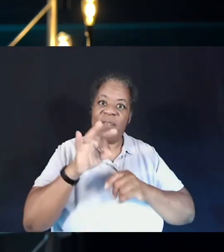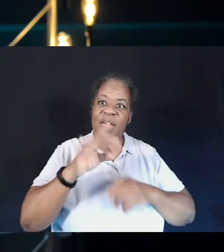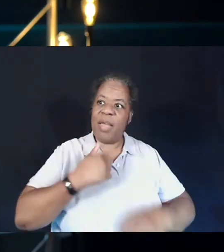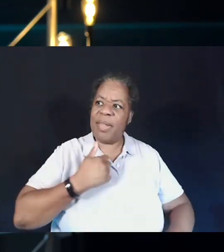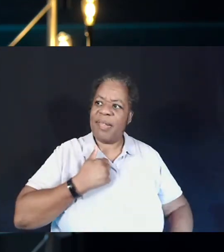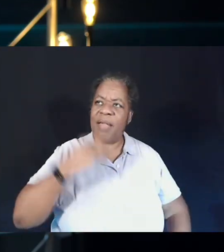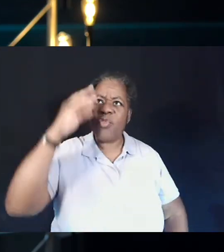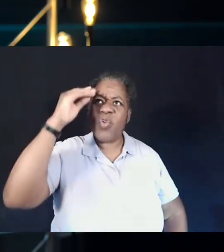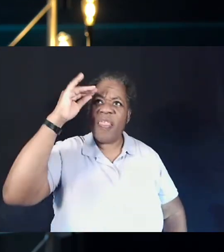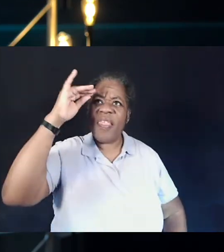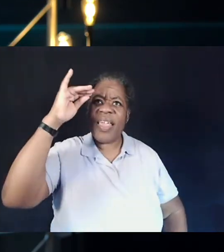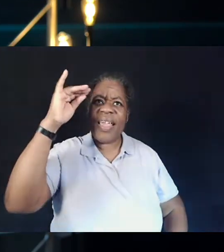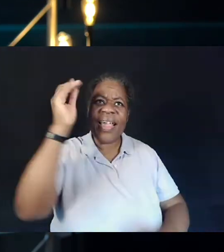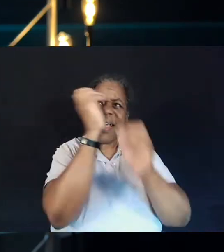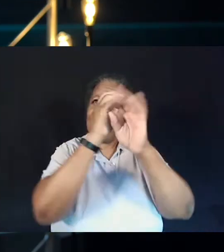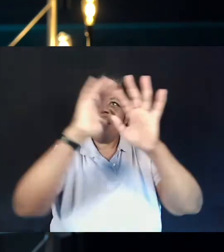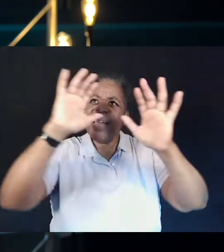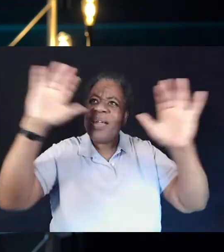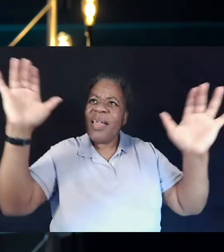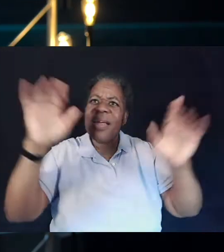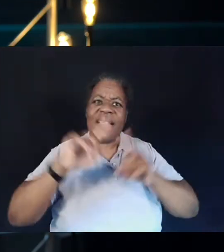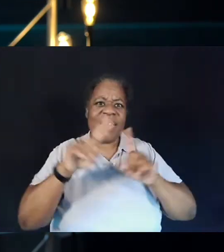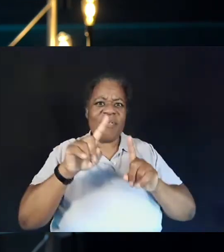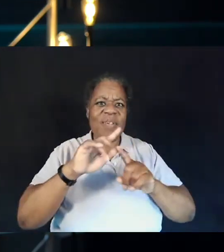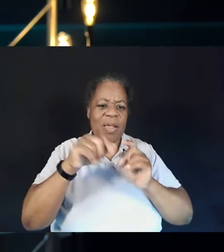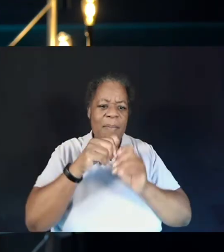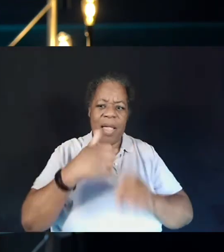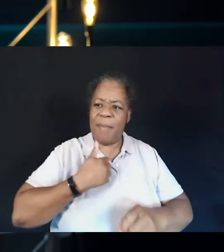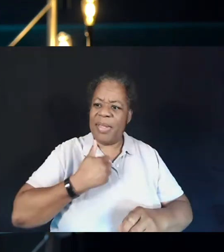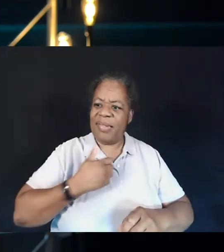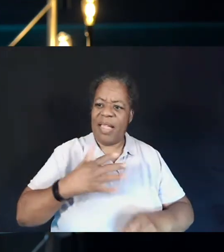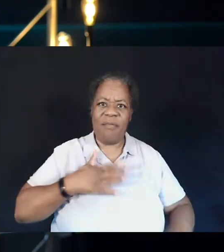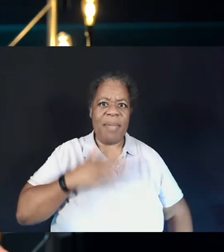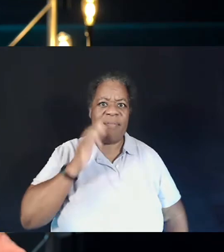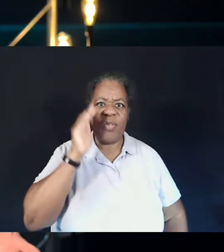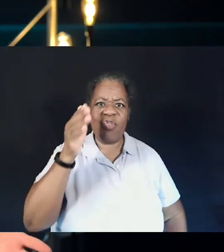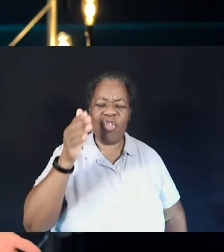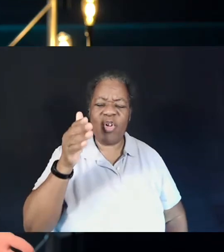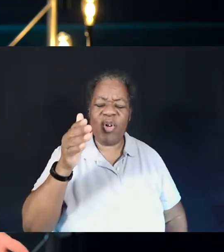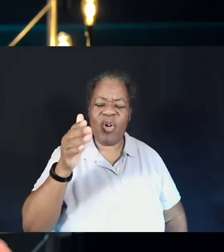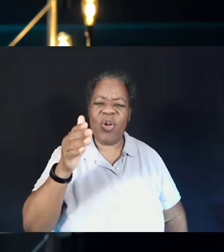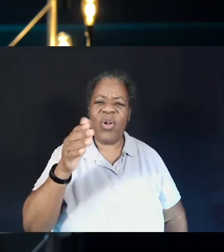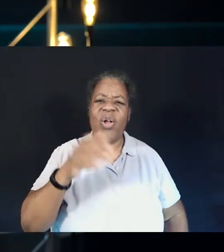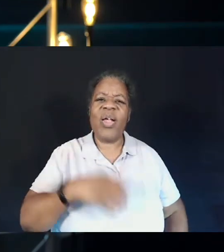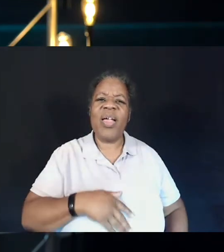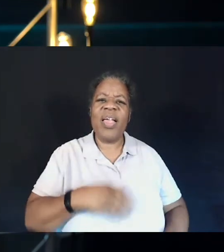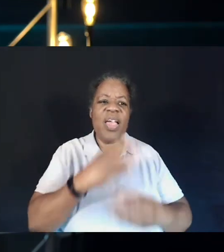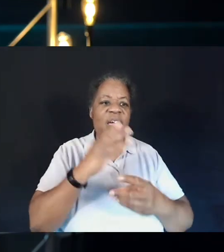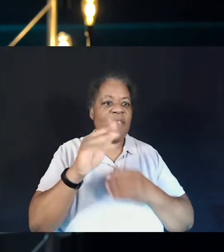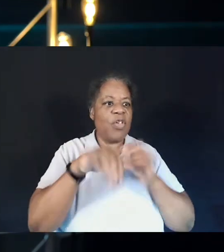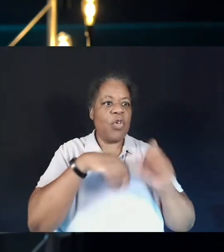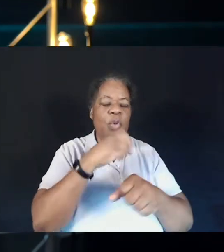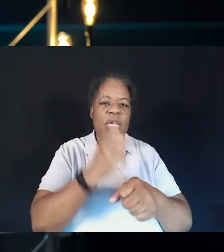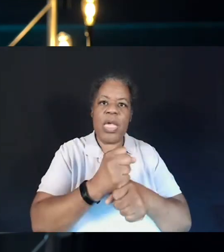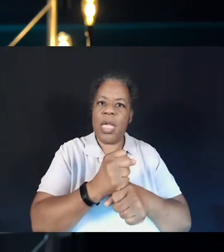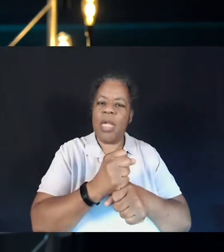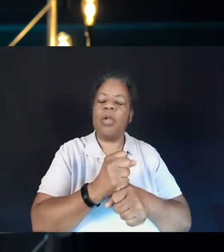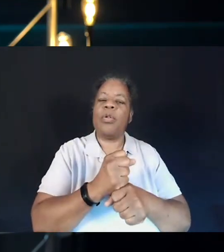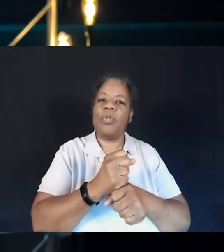dream differently about myself and about my future. The last couple of years, I think for all of us, have been a difficult season. Now,